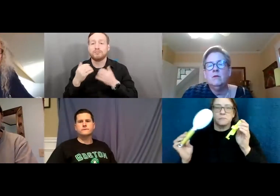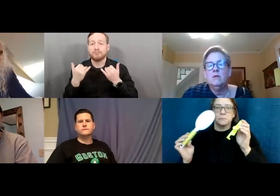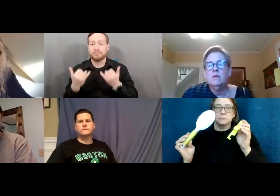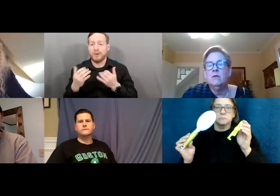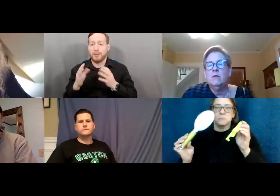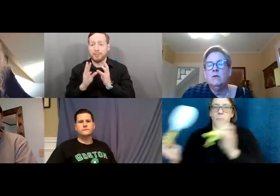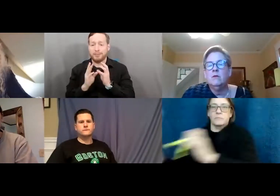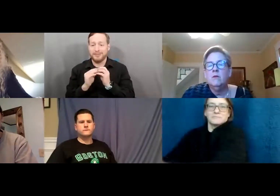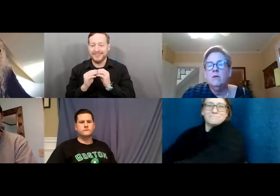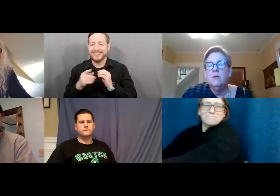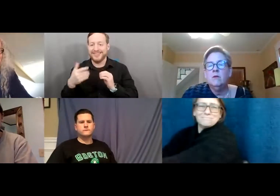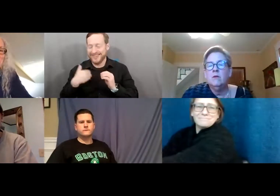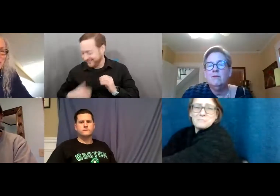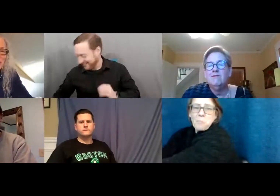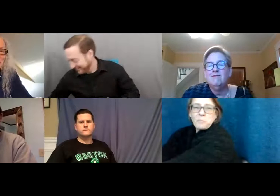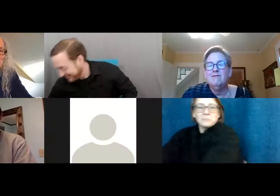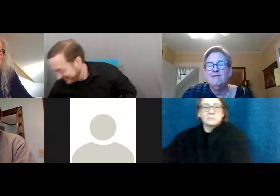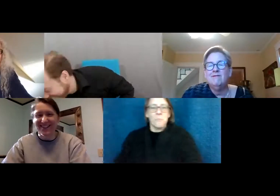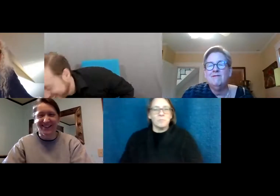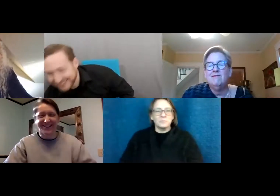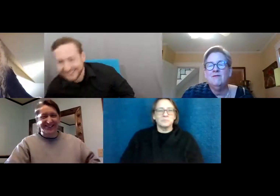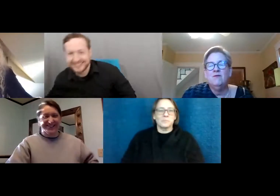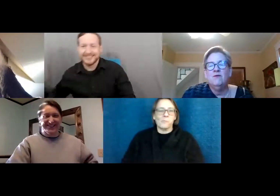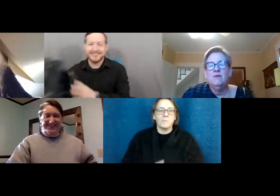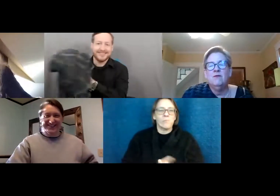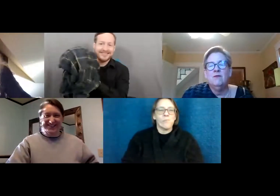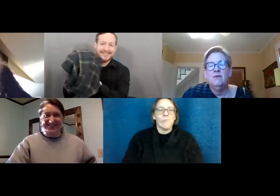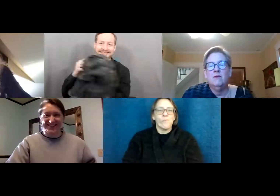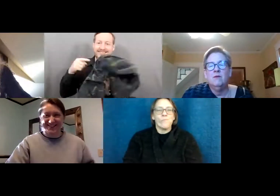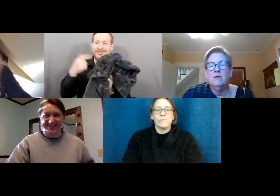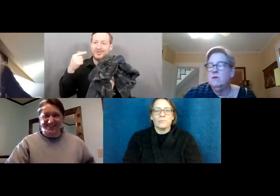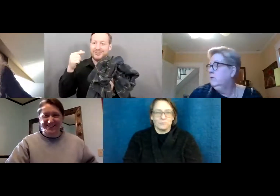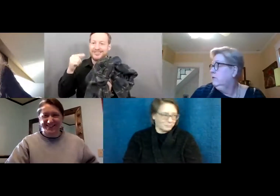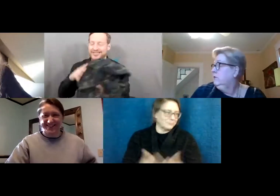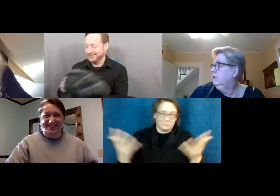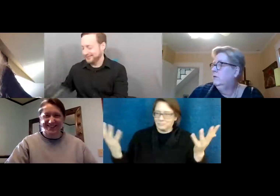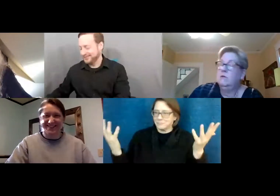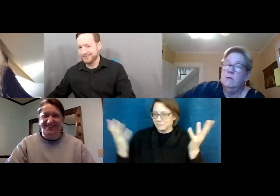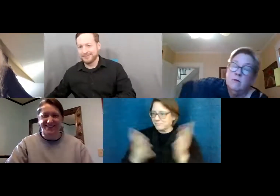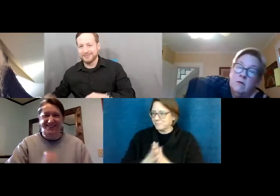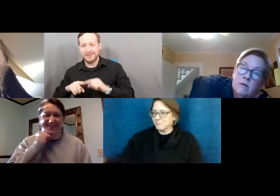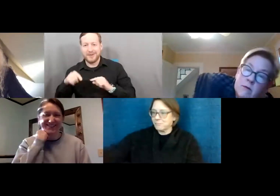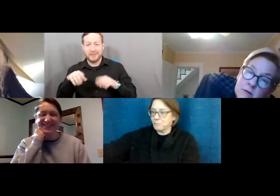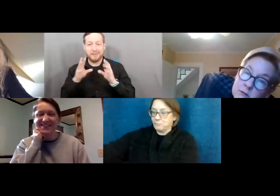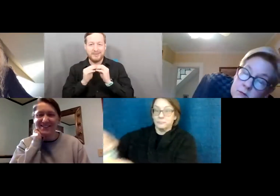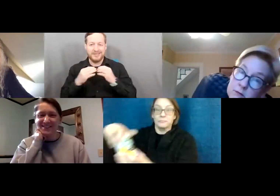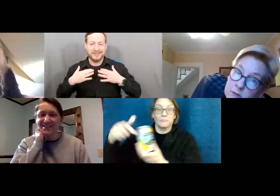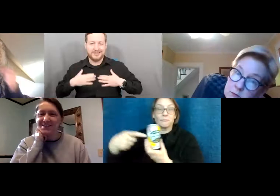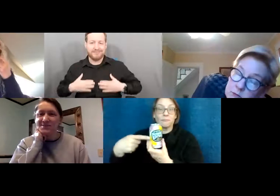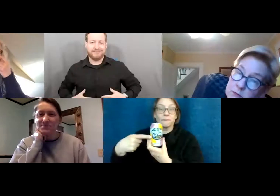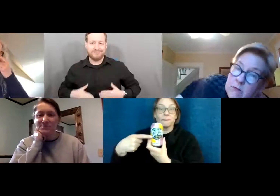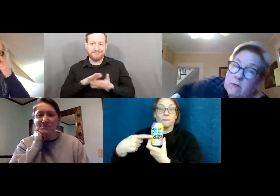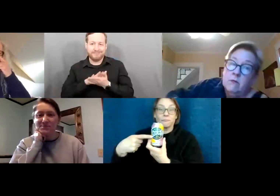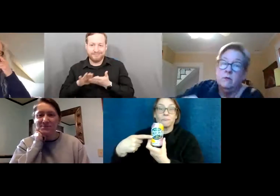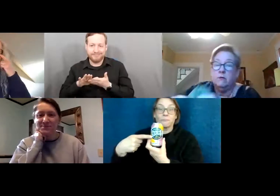pretty warm. So hopefully you've enjoyed yourself today. Oh, you're showing green. Okay, Tina, I've got green too. Yep, I'm